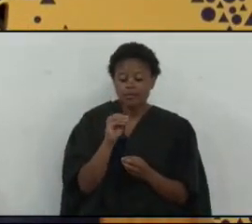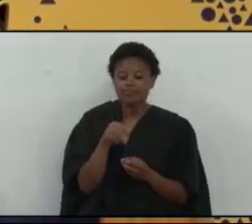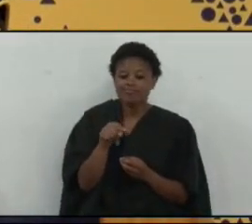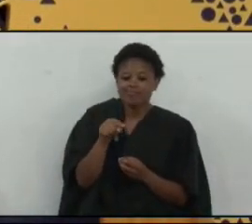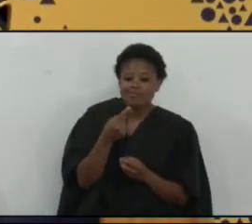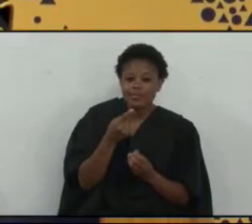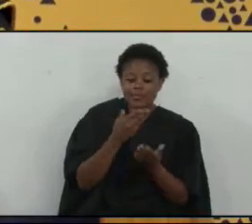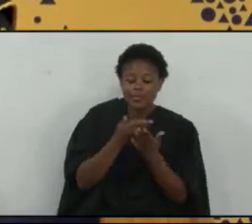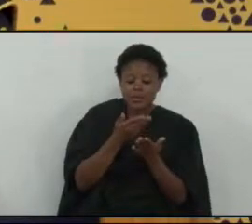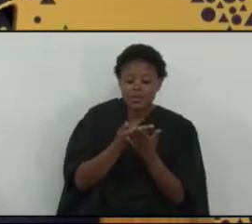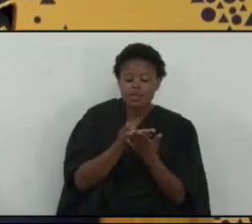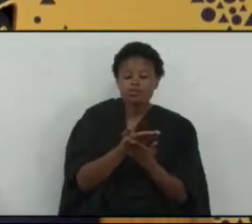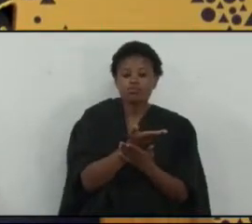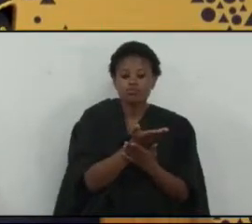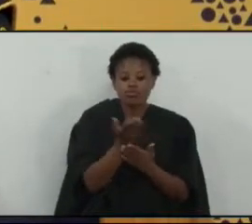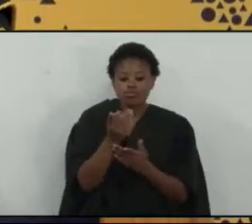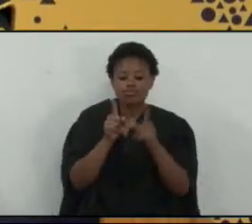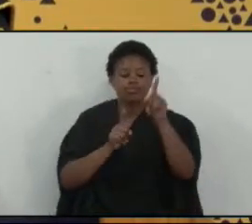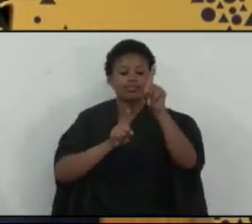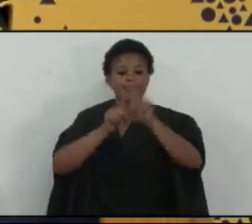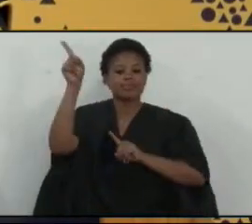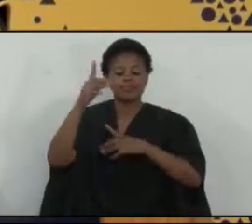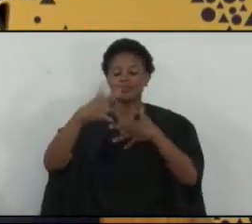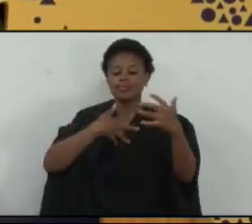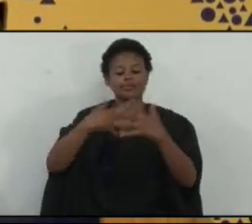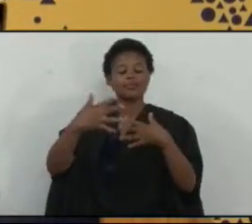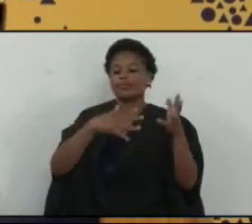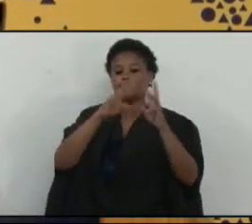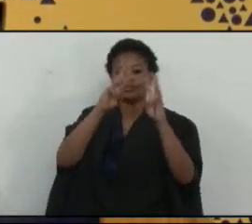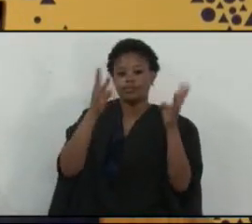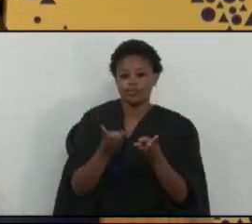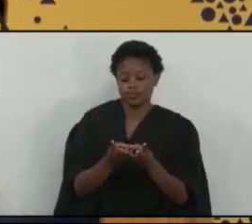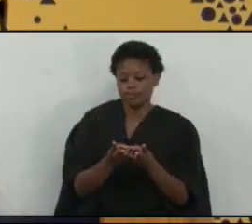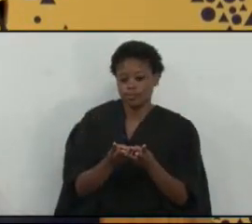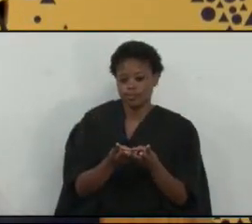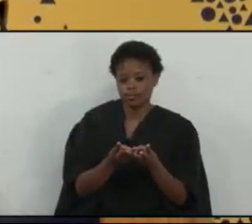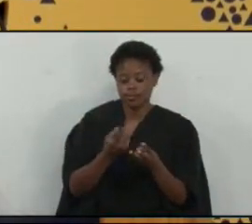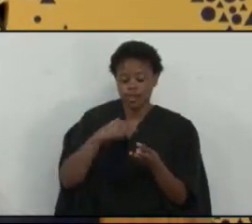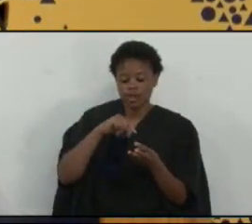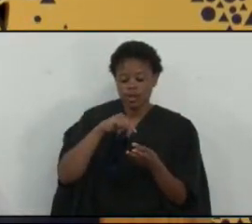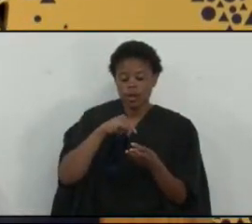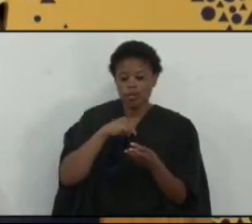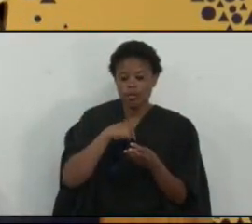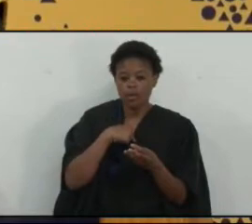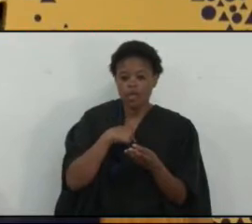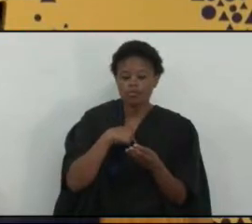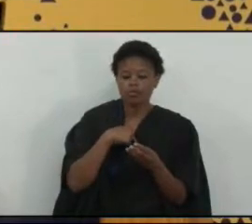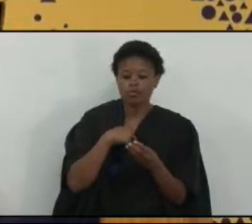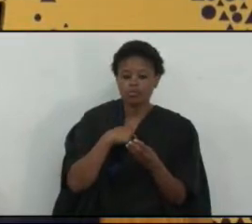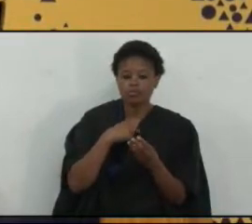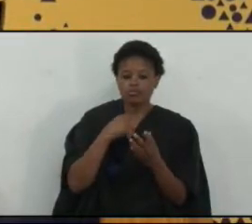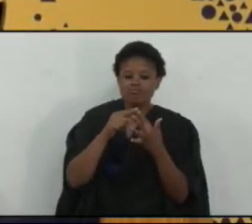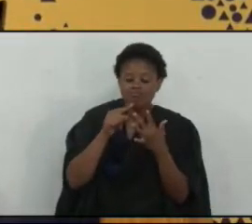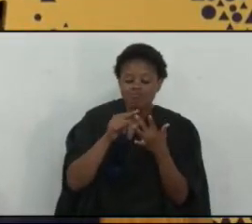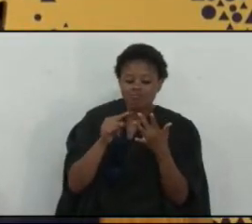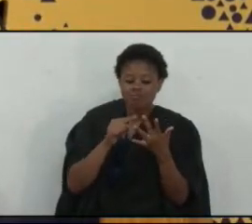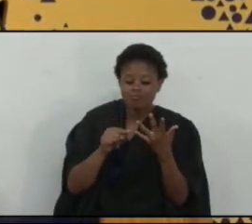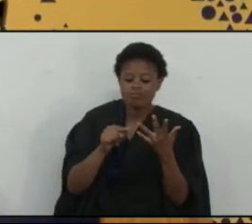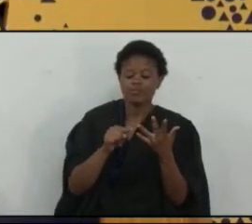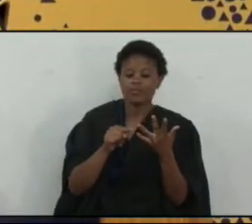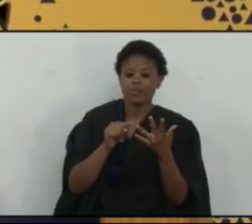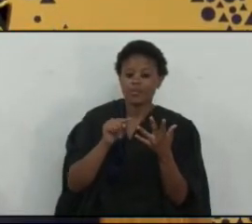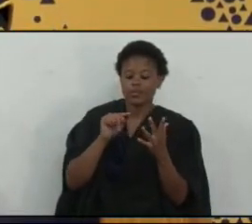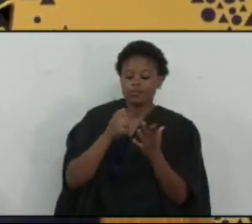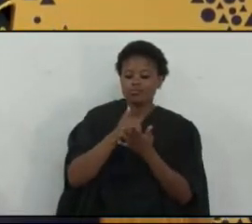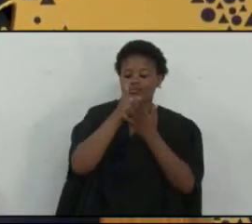attributes that will enable you to succeed anywhere in the world. We have endeavored to inculcate these traits